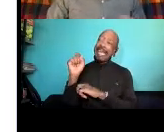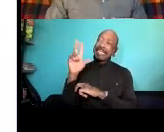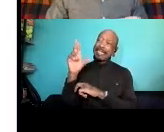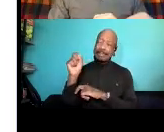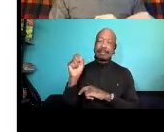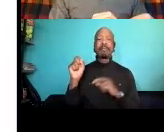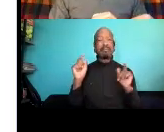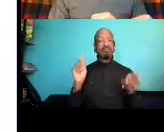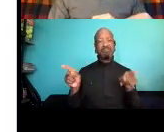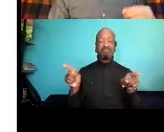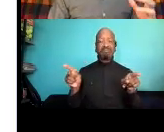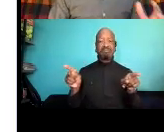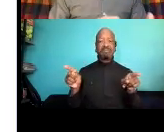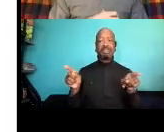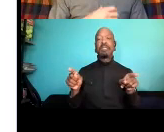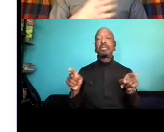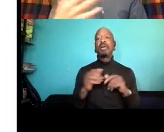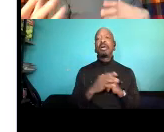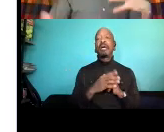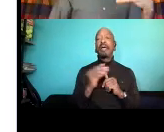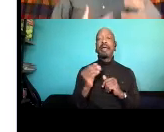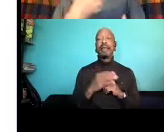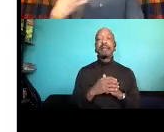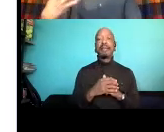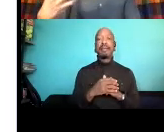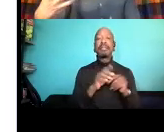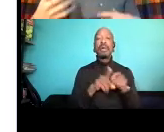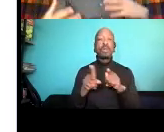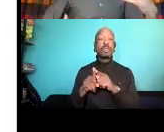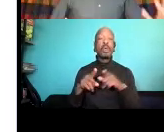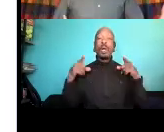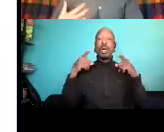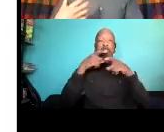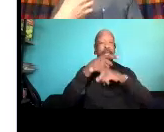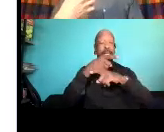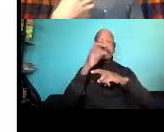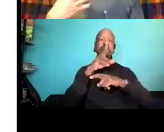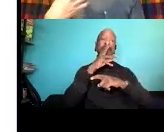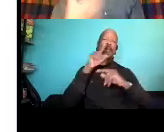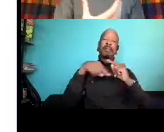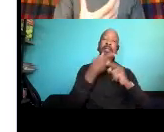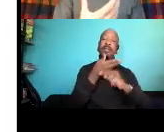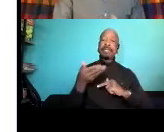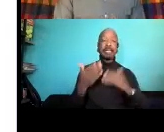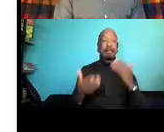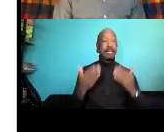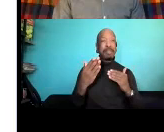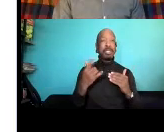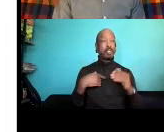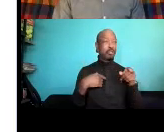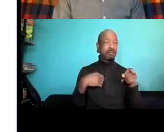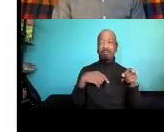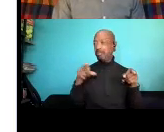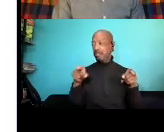And what was it? And they also complicate it because they're talking about things that should maybe go into an internal